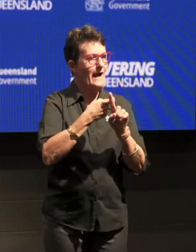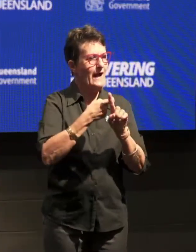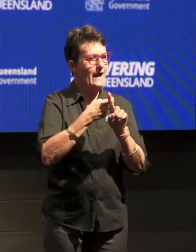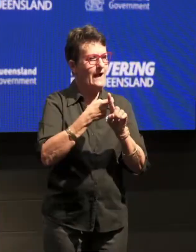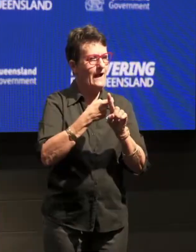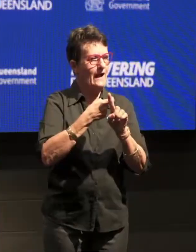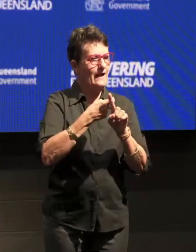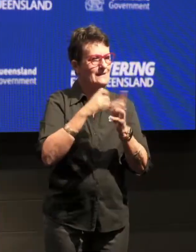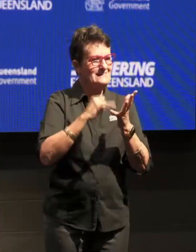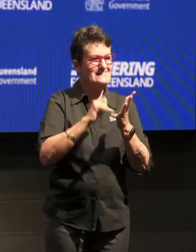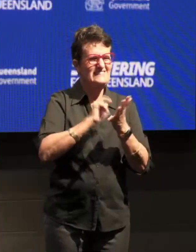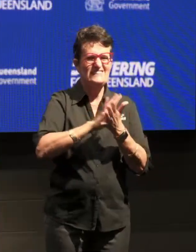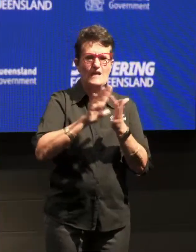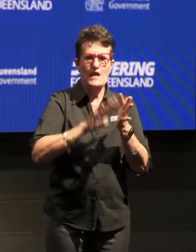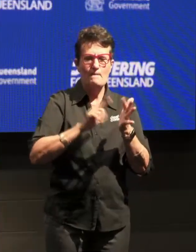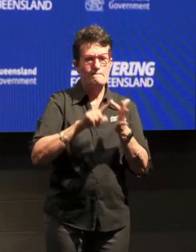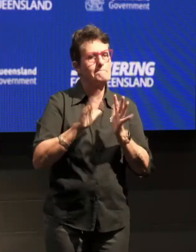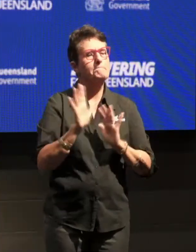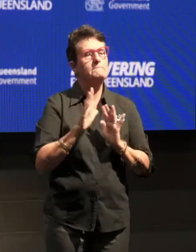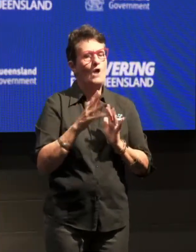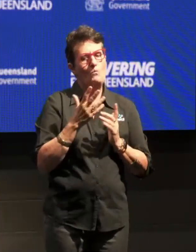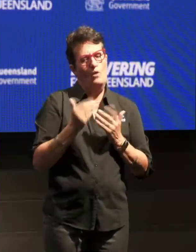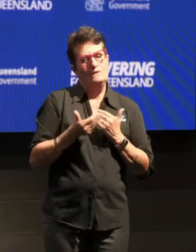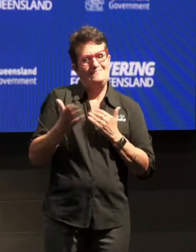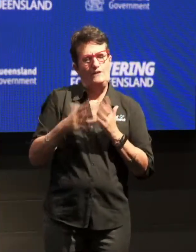I should allow the Cabinet process to be able